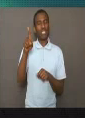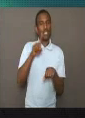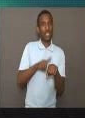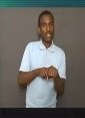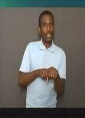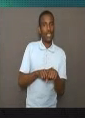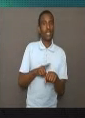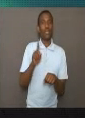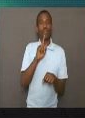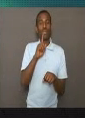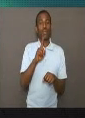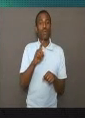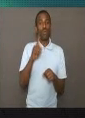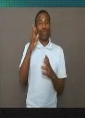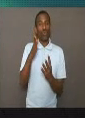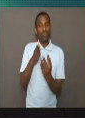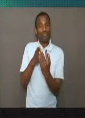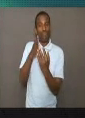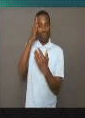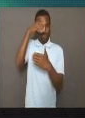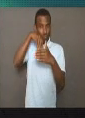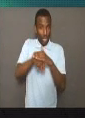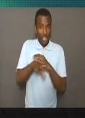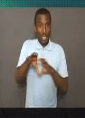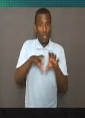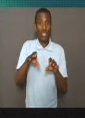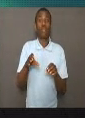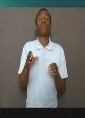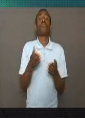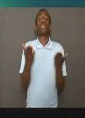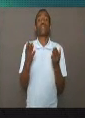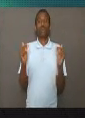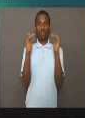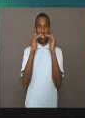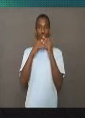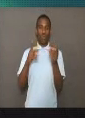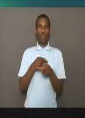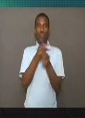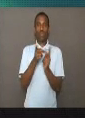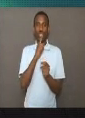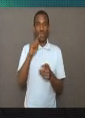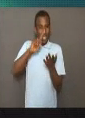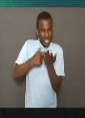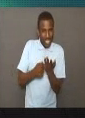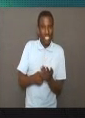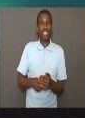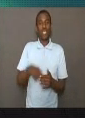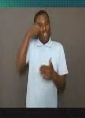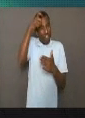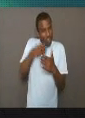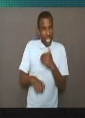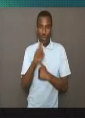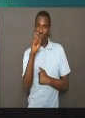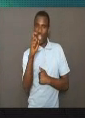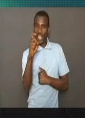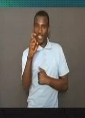block is passing through equilibrium. Therefore, the value of